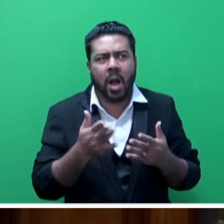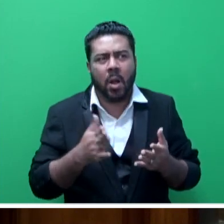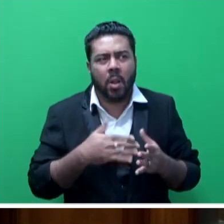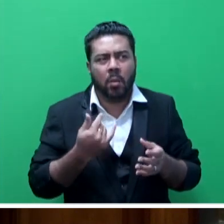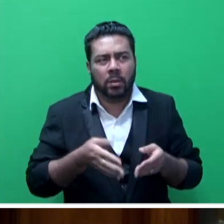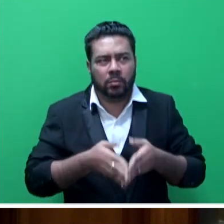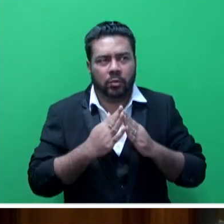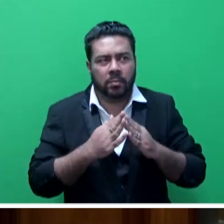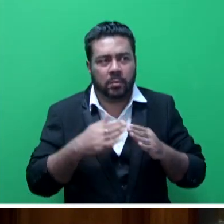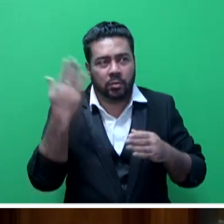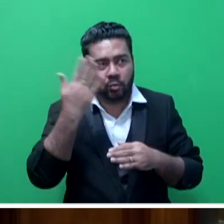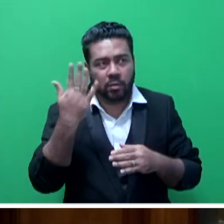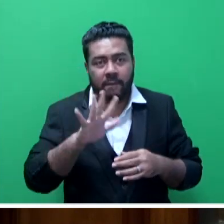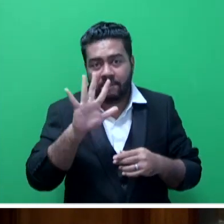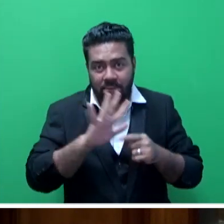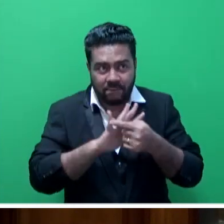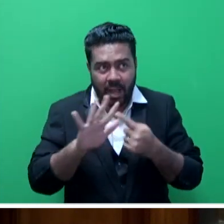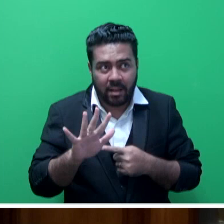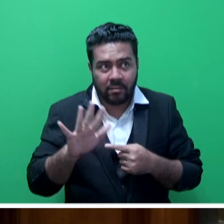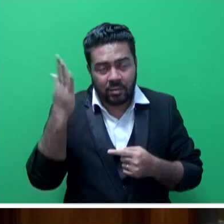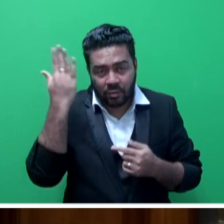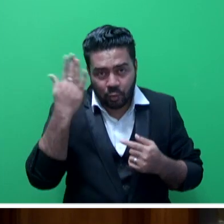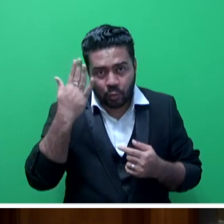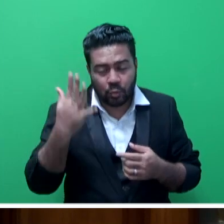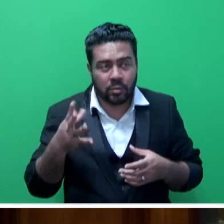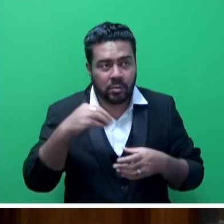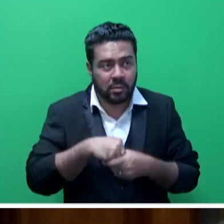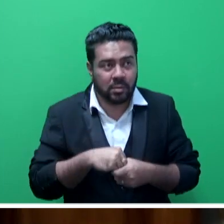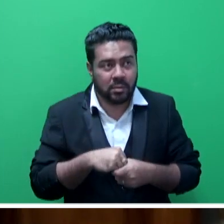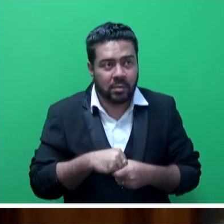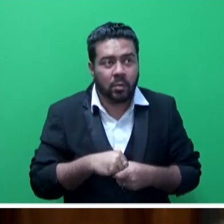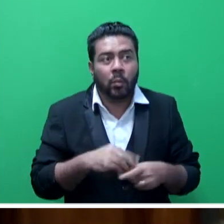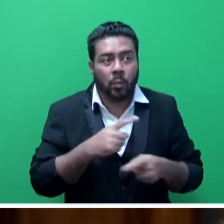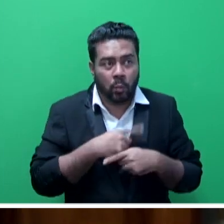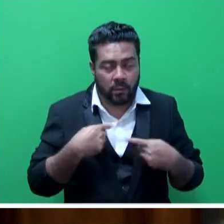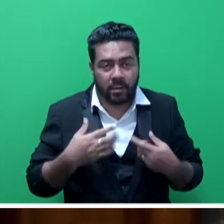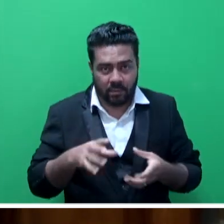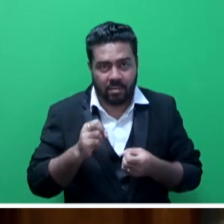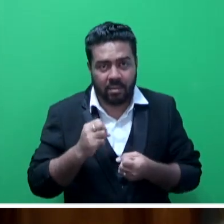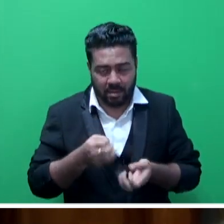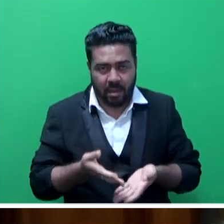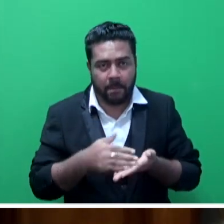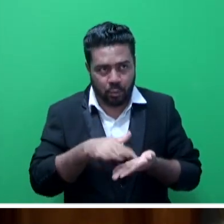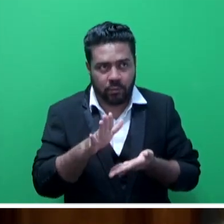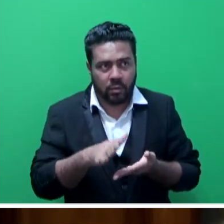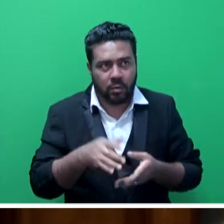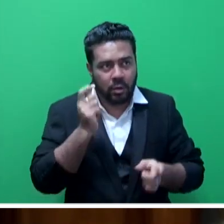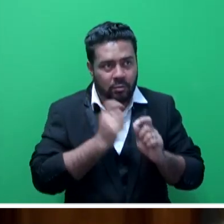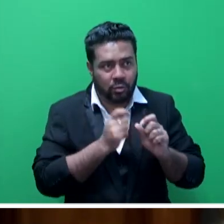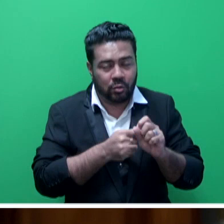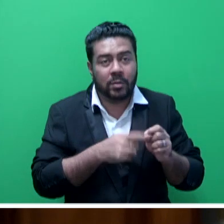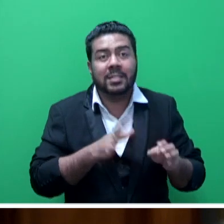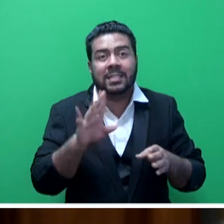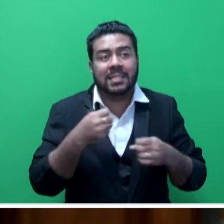schools? 5 schools currently are awaiting approval from the Minister of Economy. I think we've just been given the green light, so construction will start next